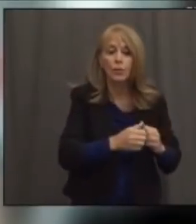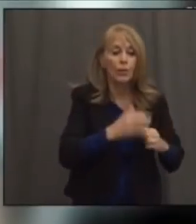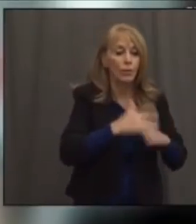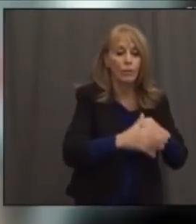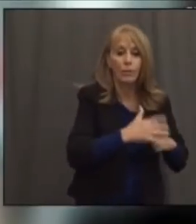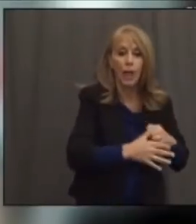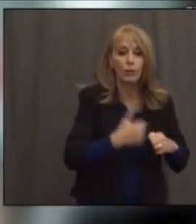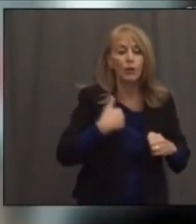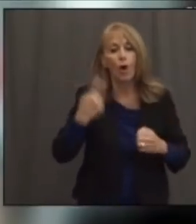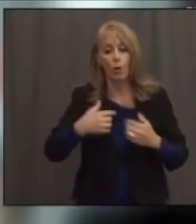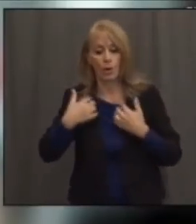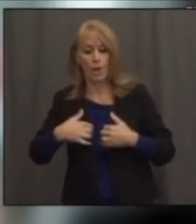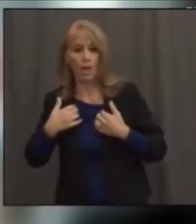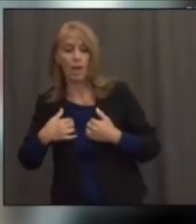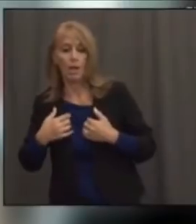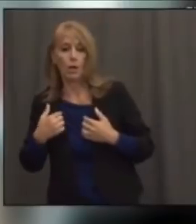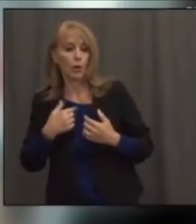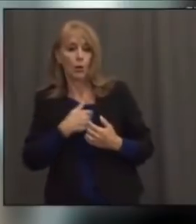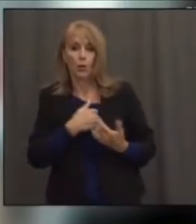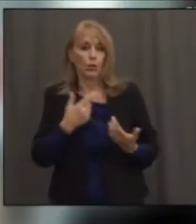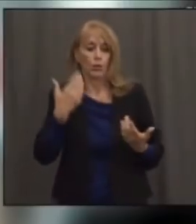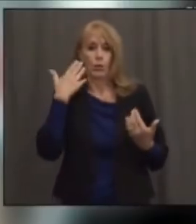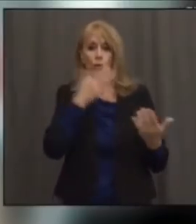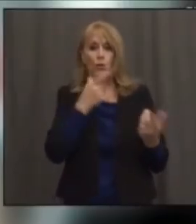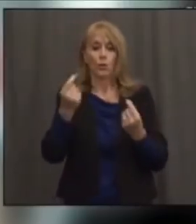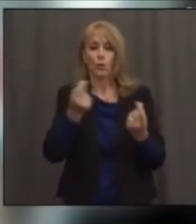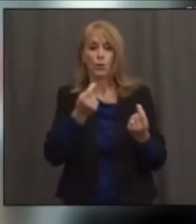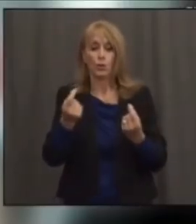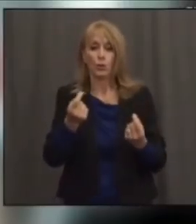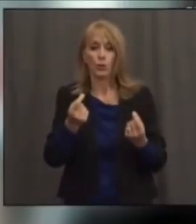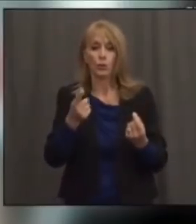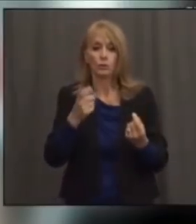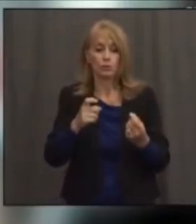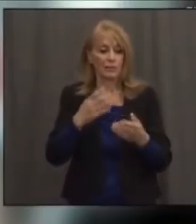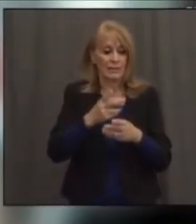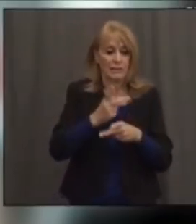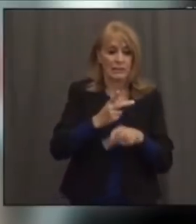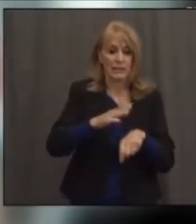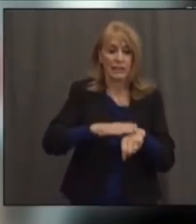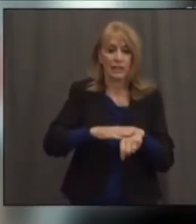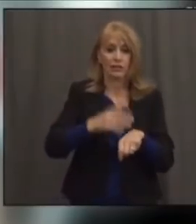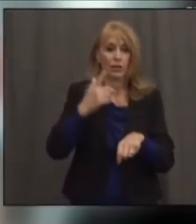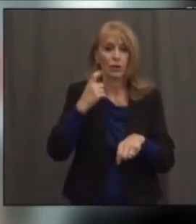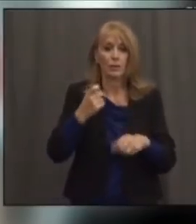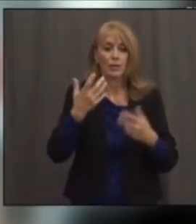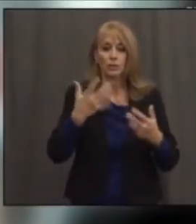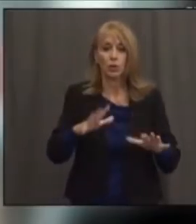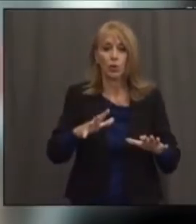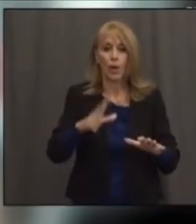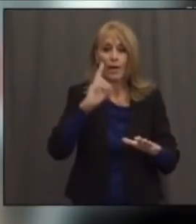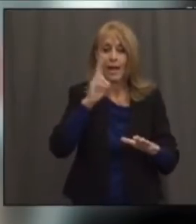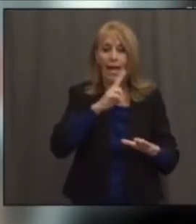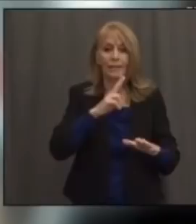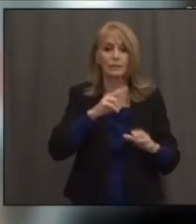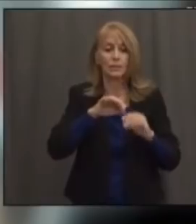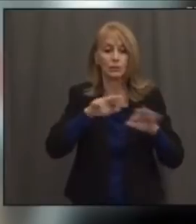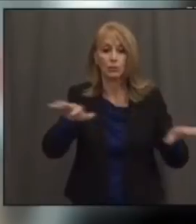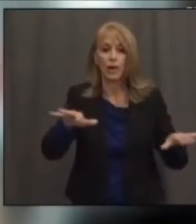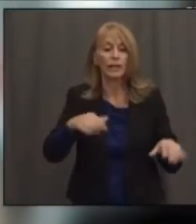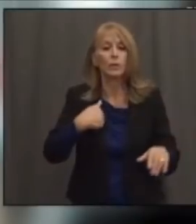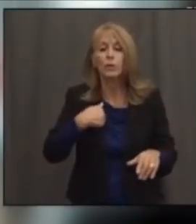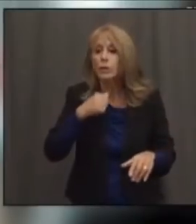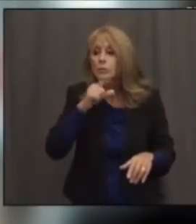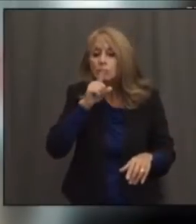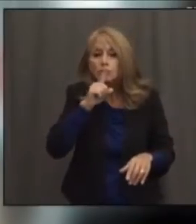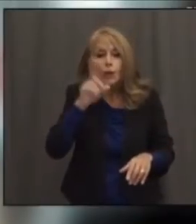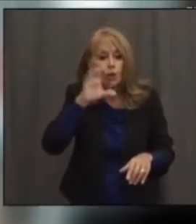the guidance was not to do a lot of procedures because procedures could lead to in-hospital spread, so we weren't looking for the blood clots. Then we